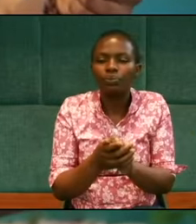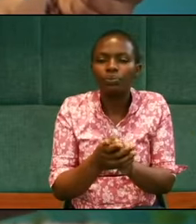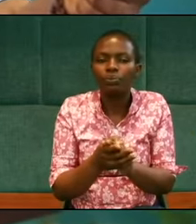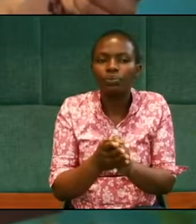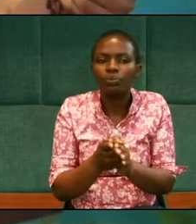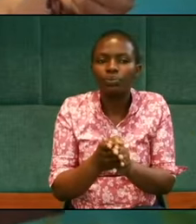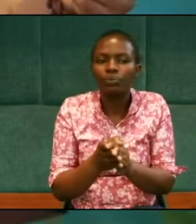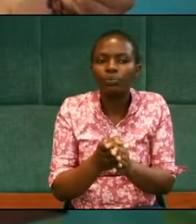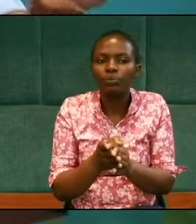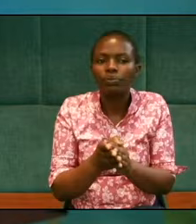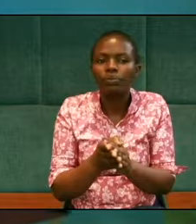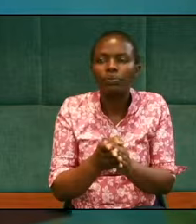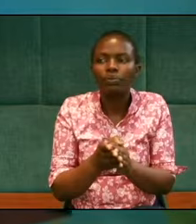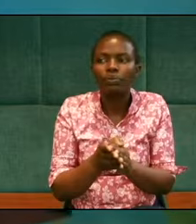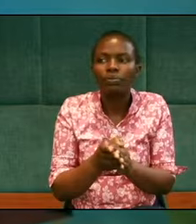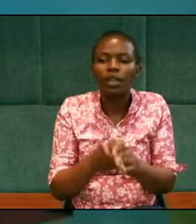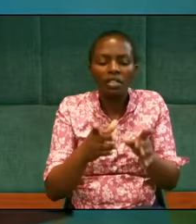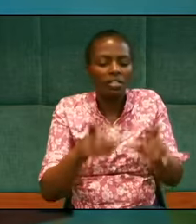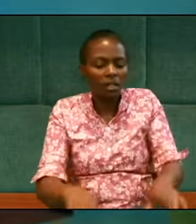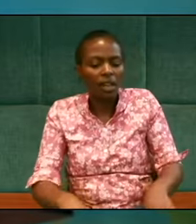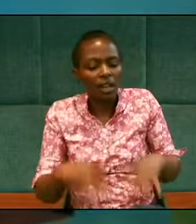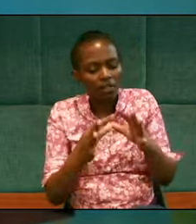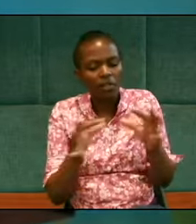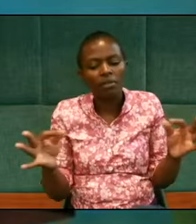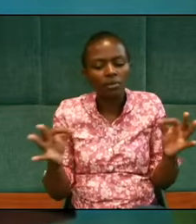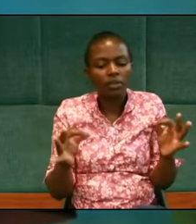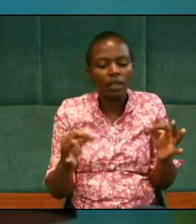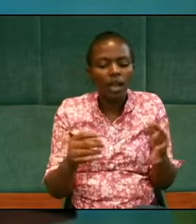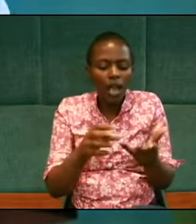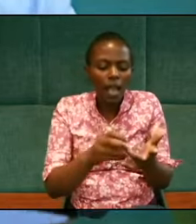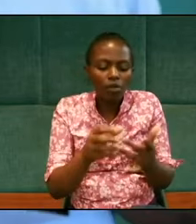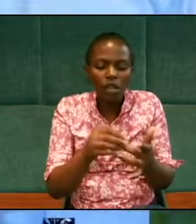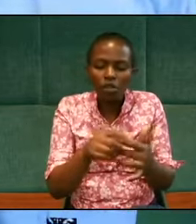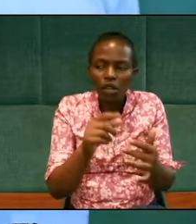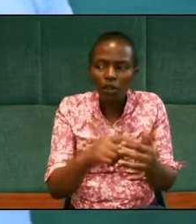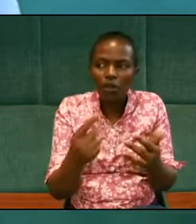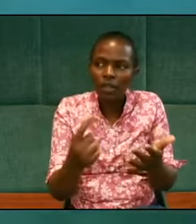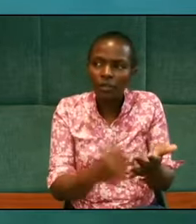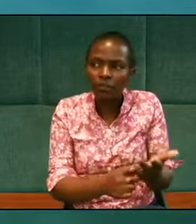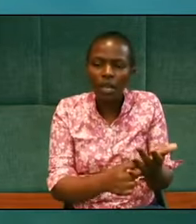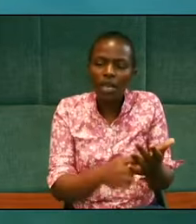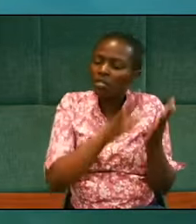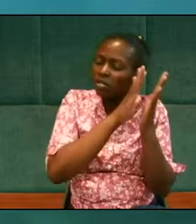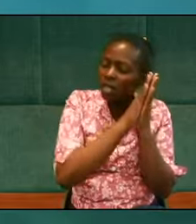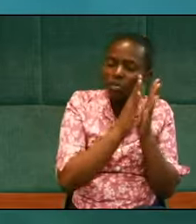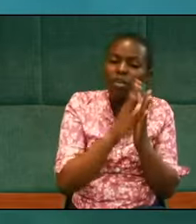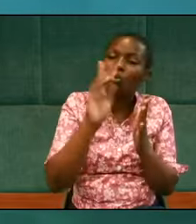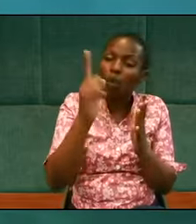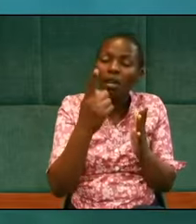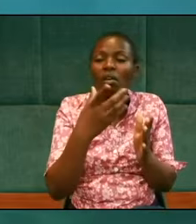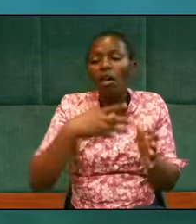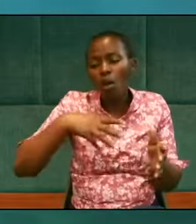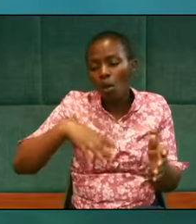years. It's lifelong. Count the cost. You will sleep with one woman for the remainder of your